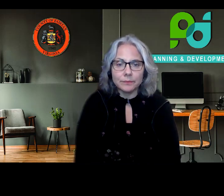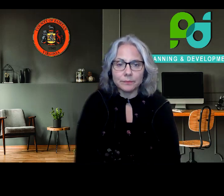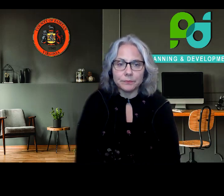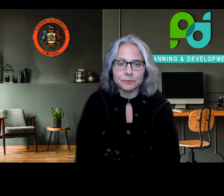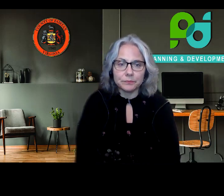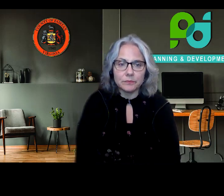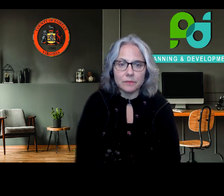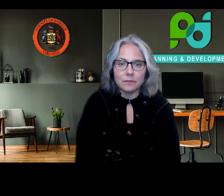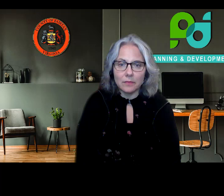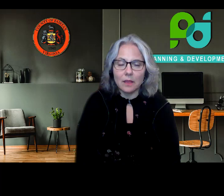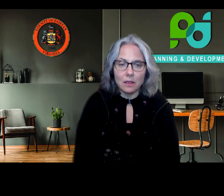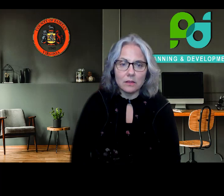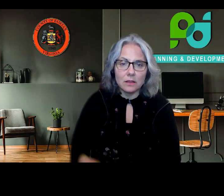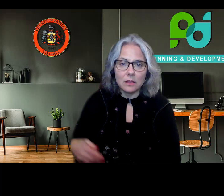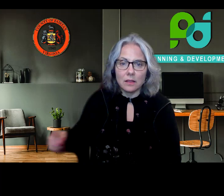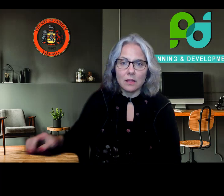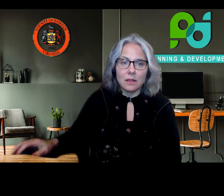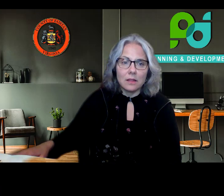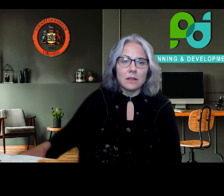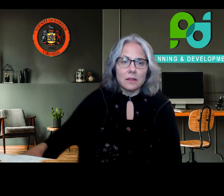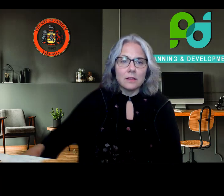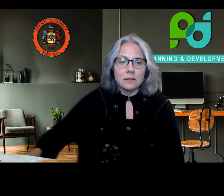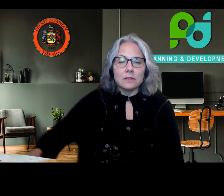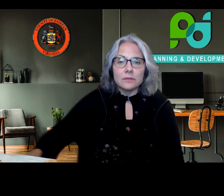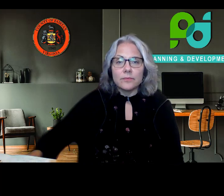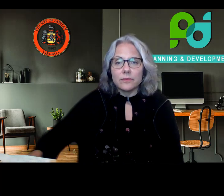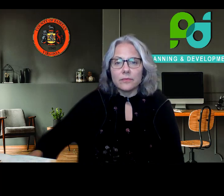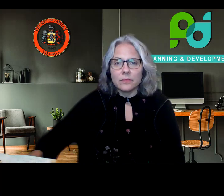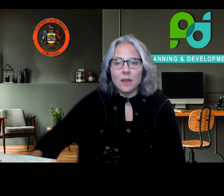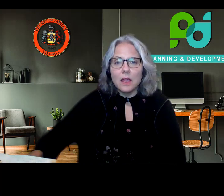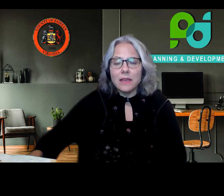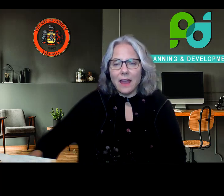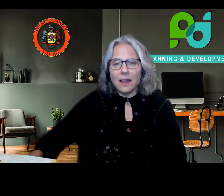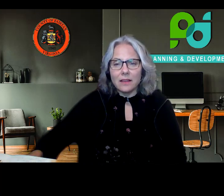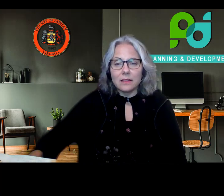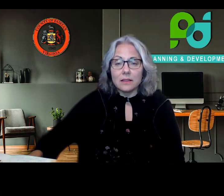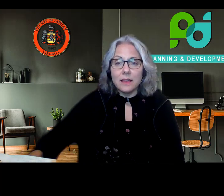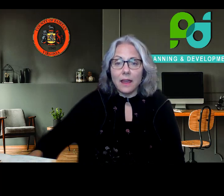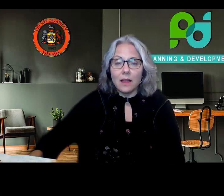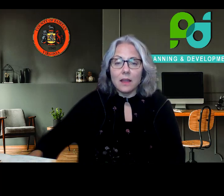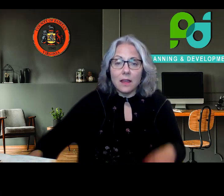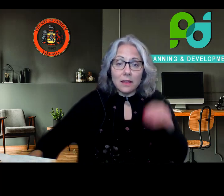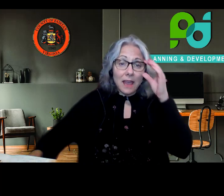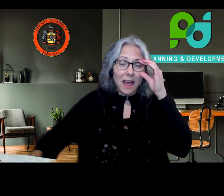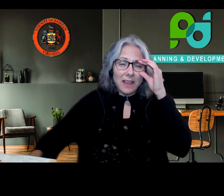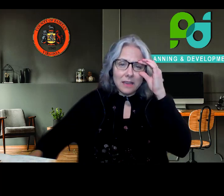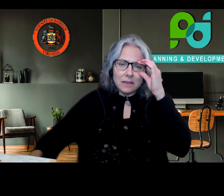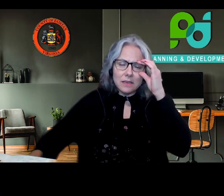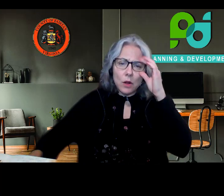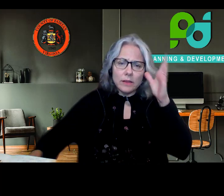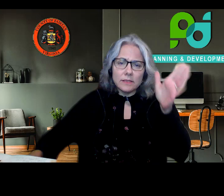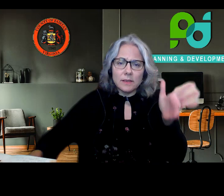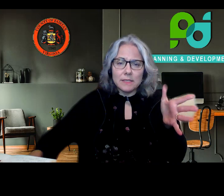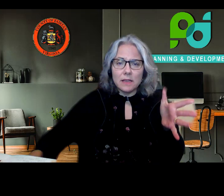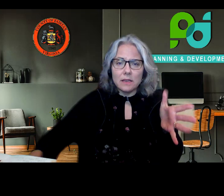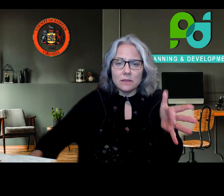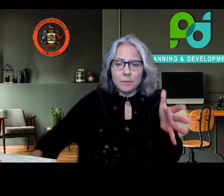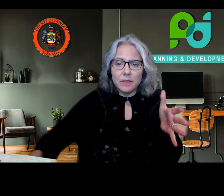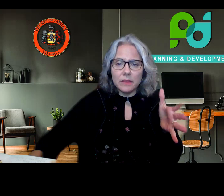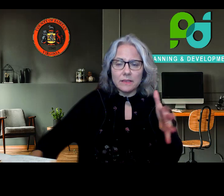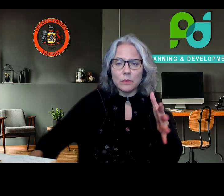about. Okay, gotcha. So different policies, not necessarily external, but just making sure they're all kind of congruent. Yeah. Okay. Yeah, and to